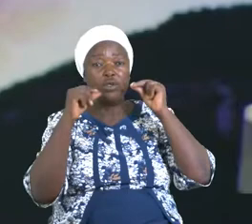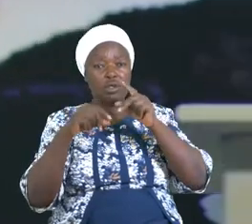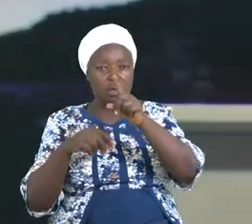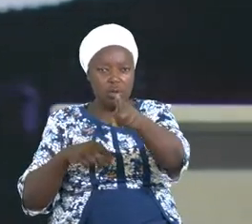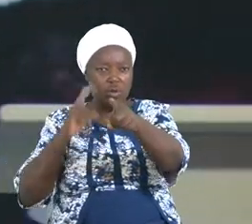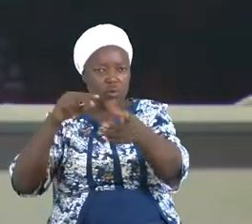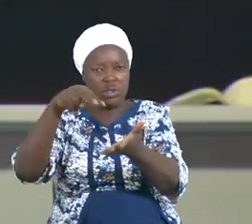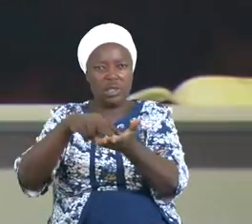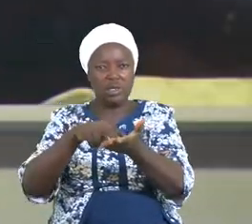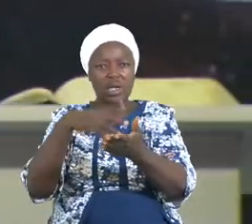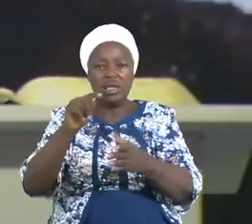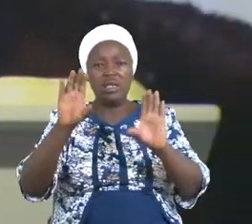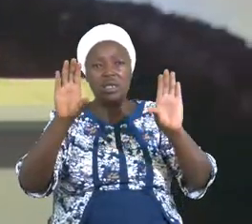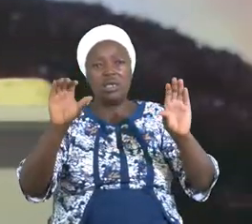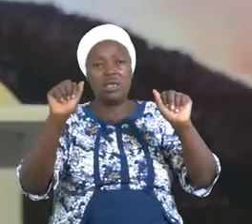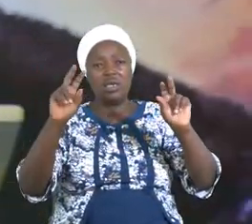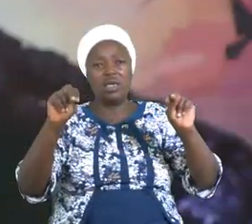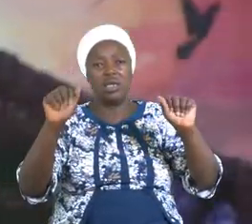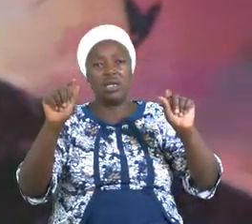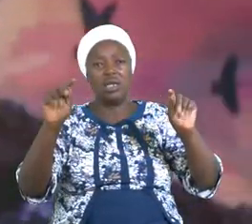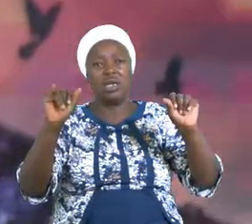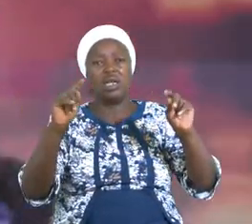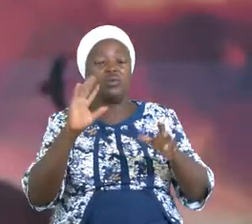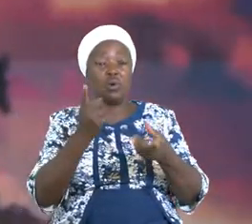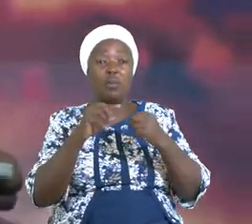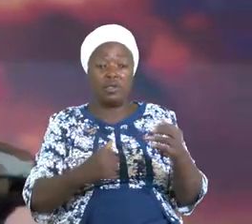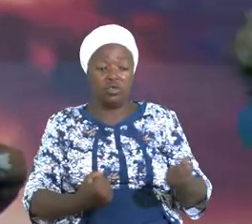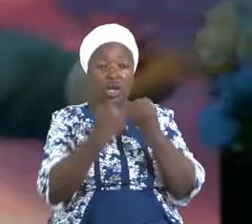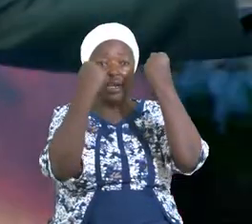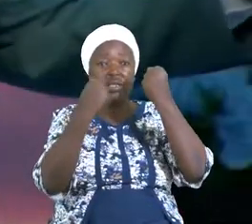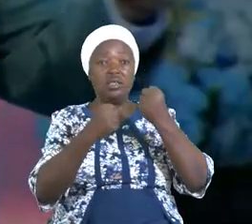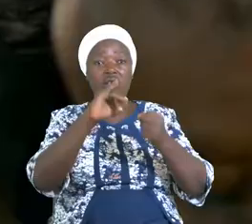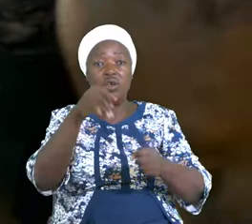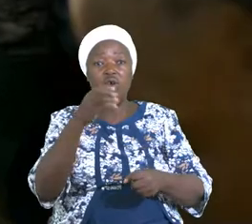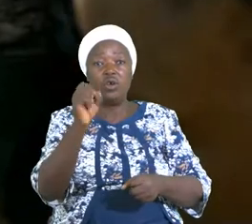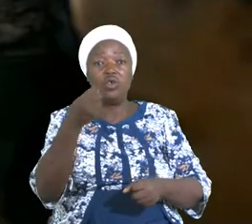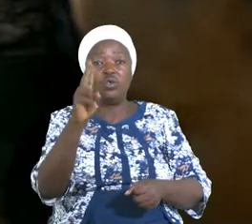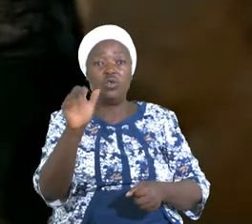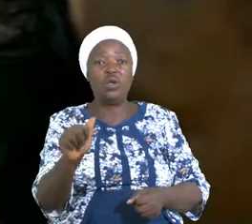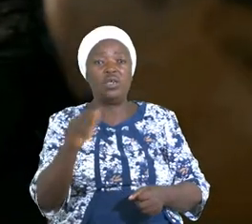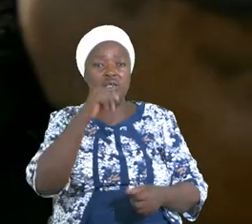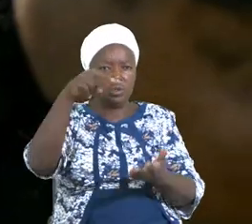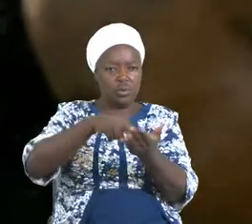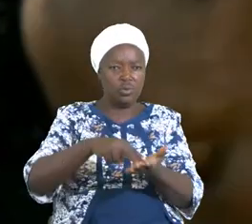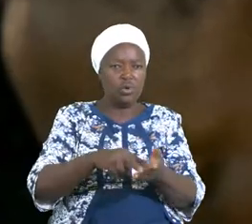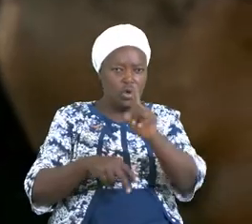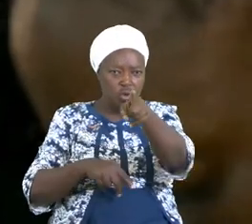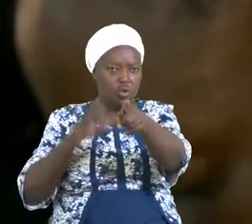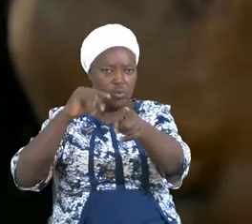Canaanites will come and challenge Joshua, you stood, you will